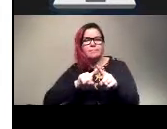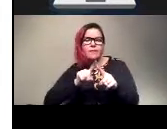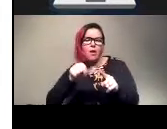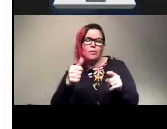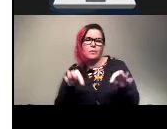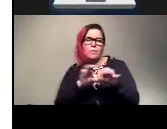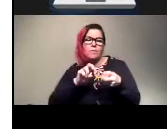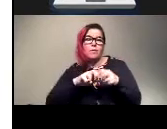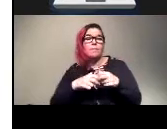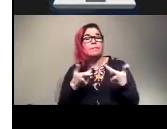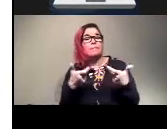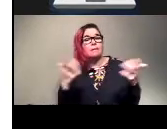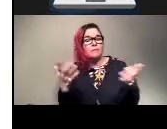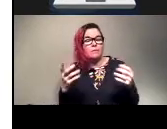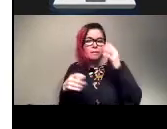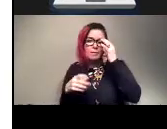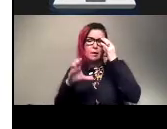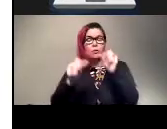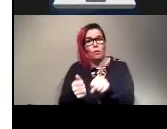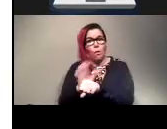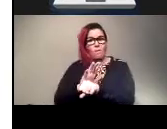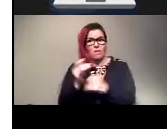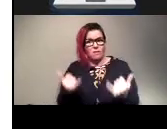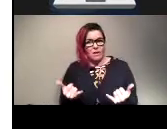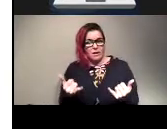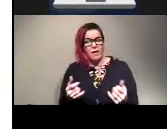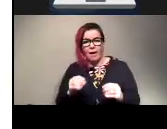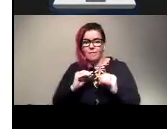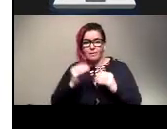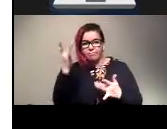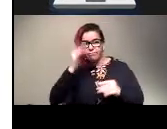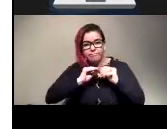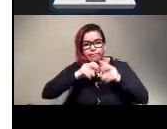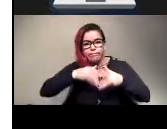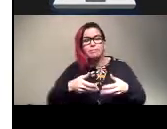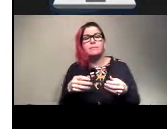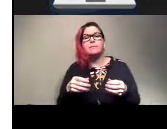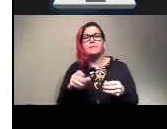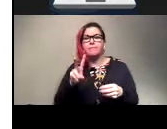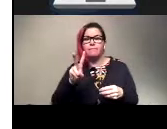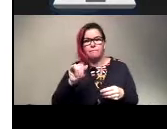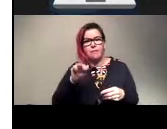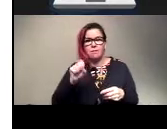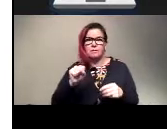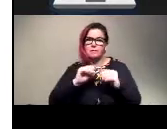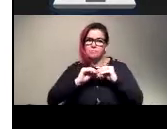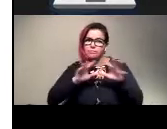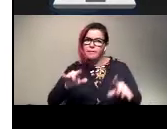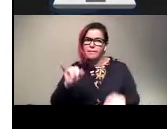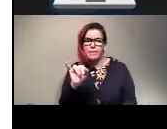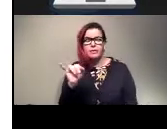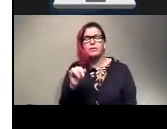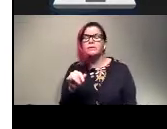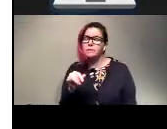big ones, for example, is something like COVID, right? So we have this pandemic with this viral infection. And so that's been something where there's been such a